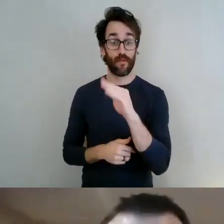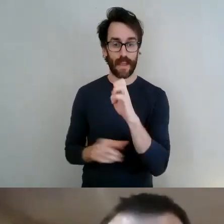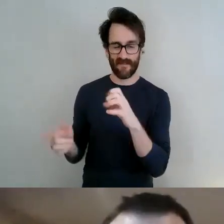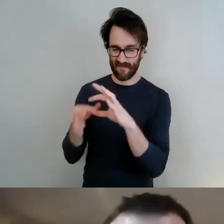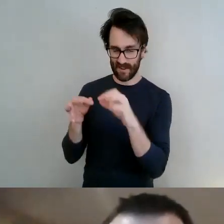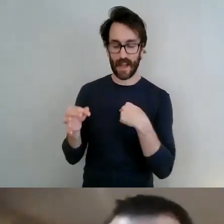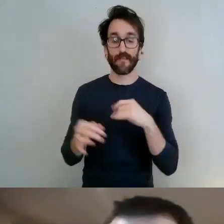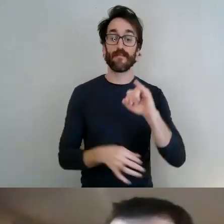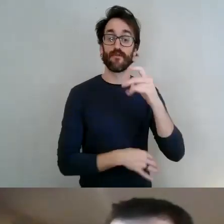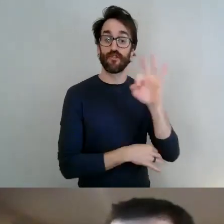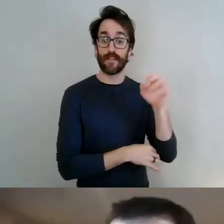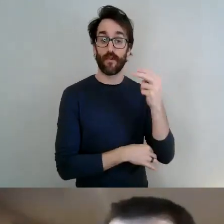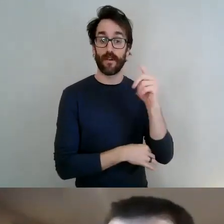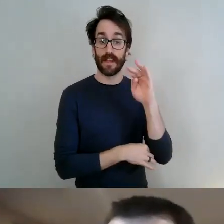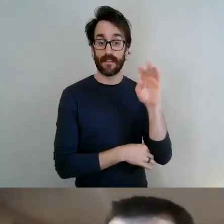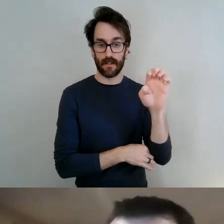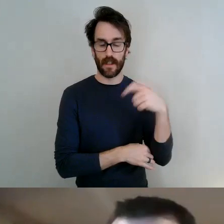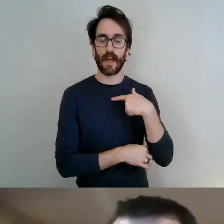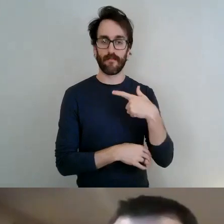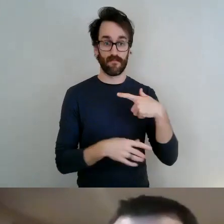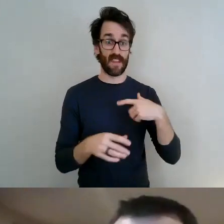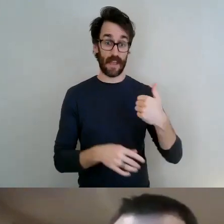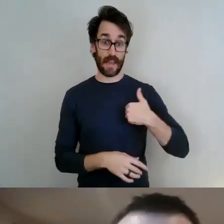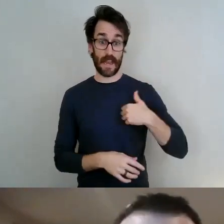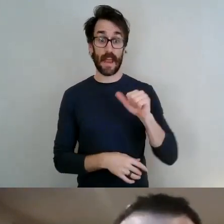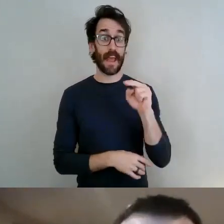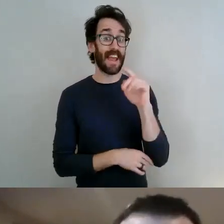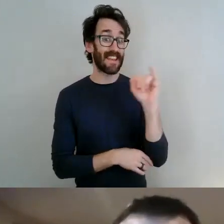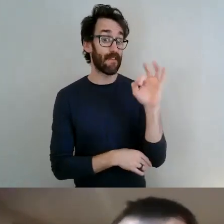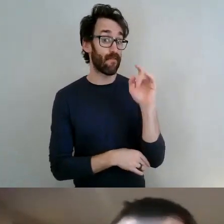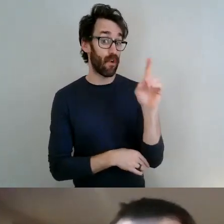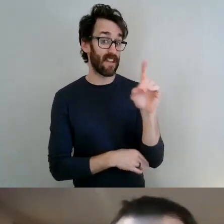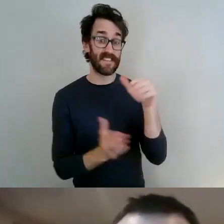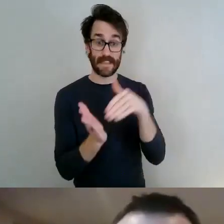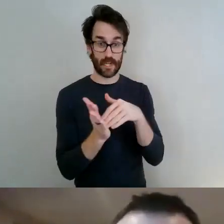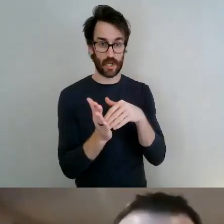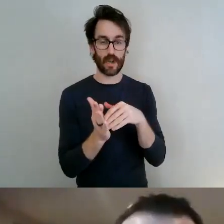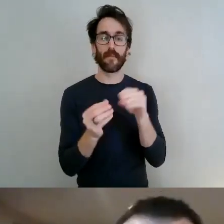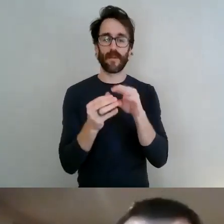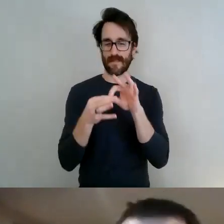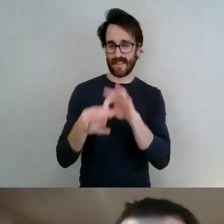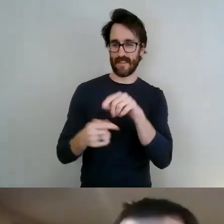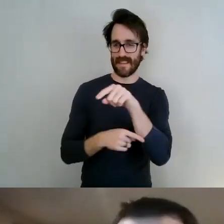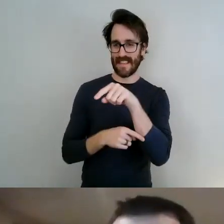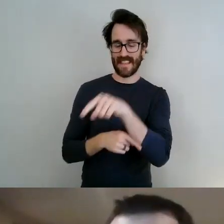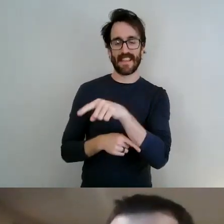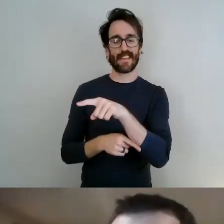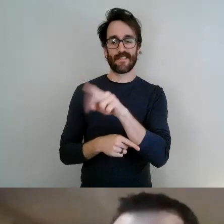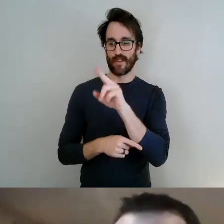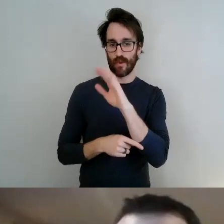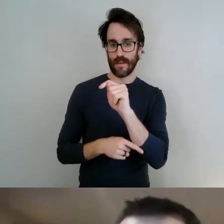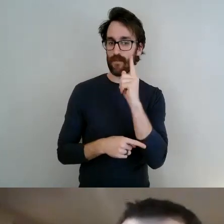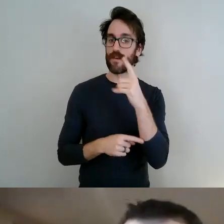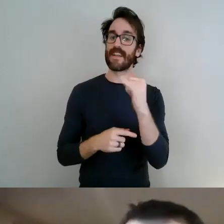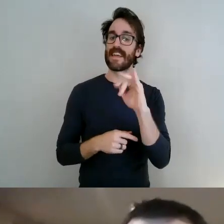Jeff Horncastle. I have been with the Canadian Anti-Fraud Centre, more specifically the Fraud Prevention and Intake Unit, for nearly 5 years,